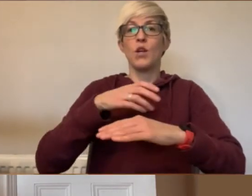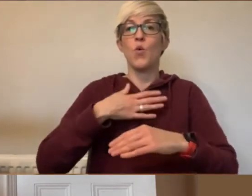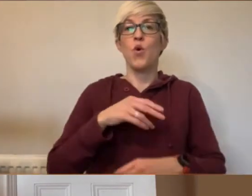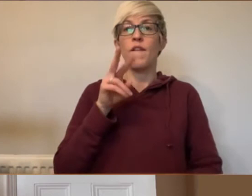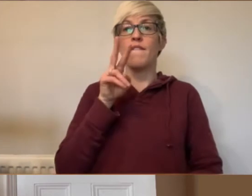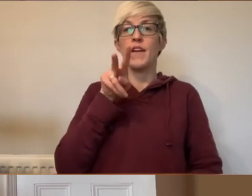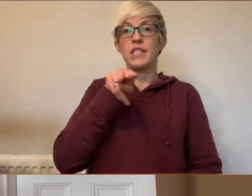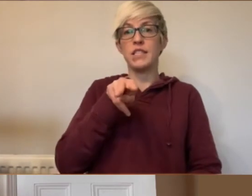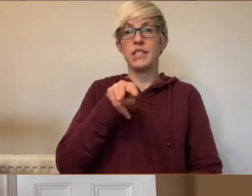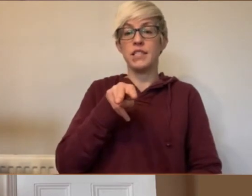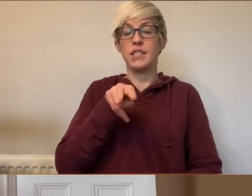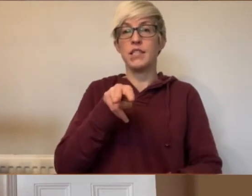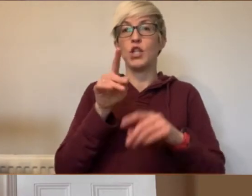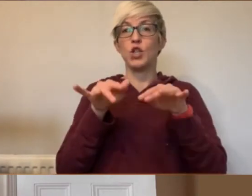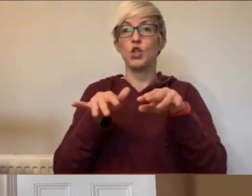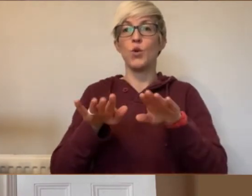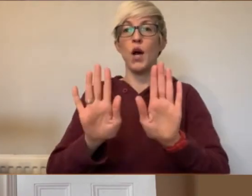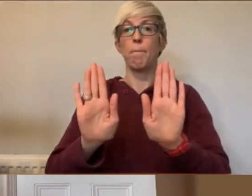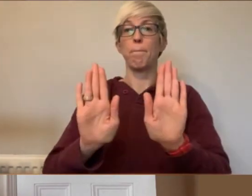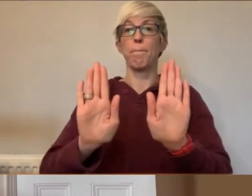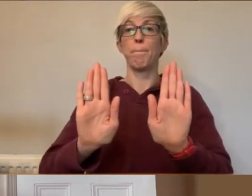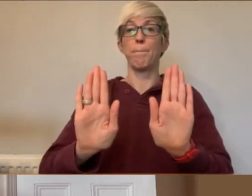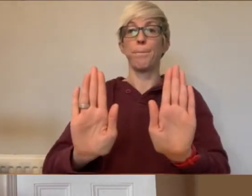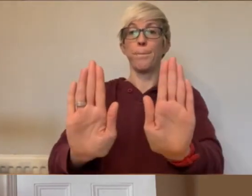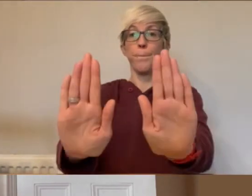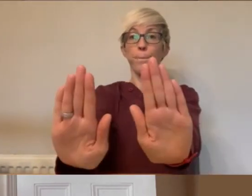Feet hip distance apart with the toes pointing up